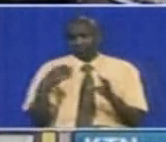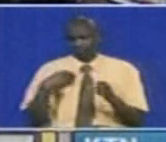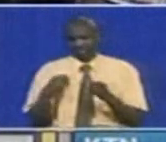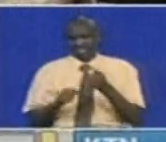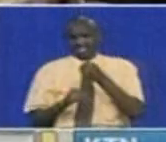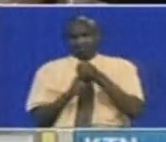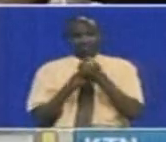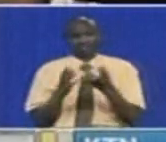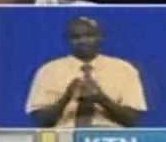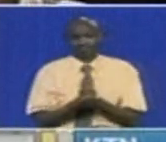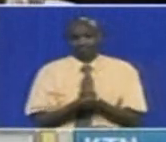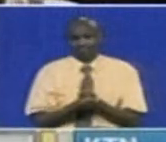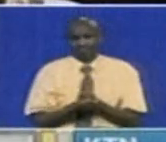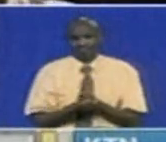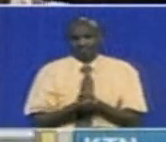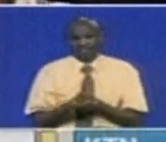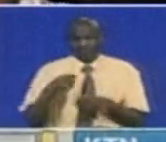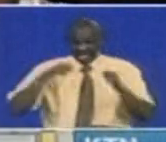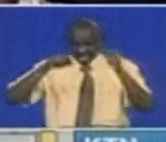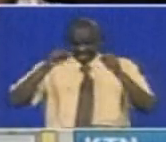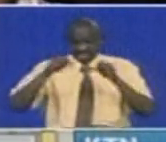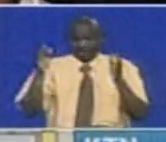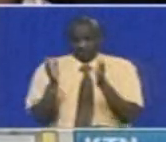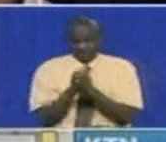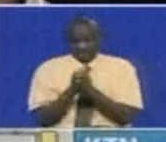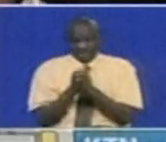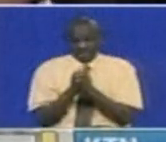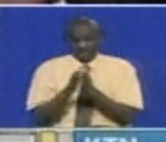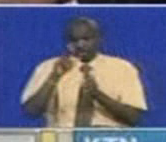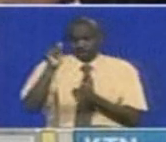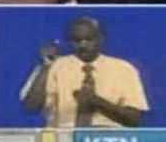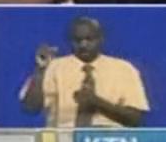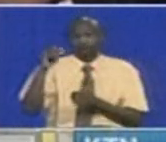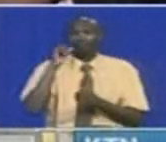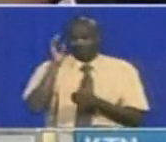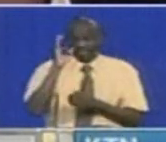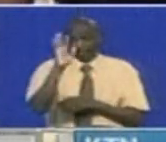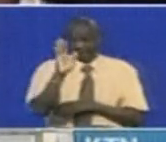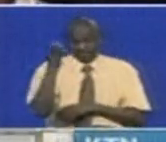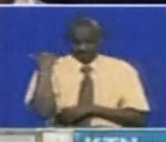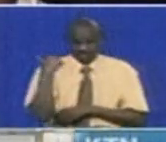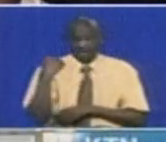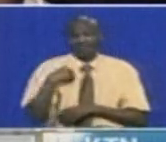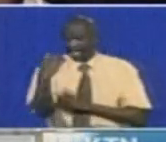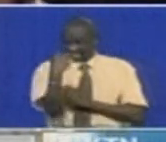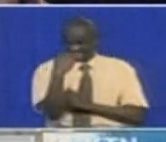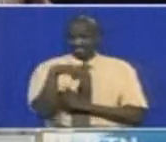Al-Shabaab. I agree entirely with what Abu Drogo was preaching. We should ask